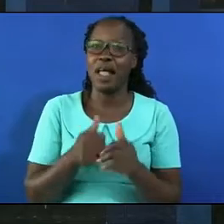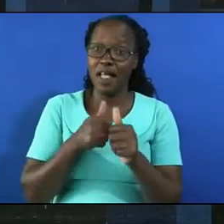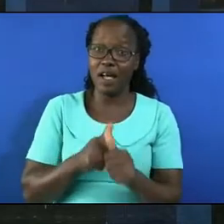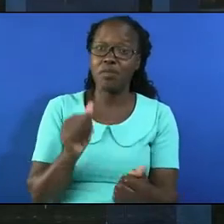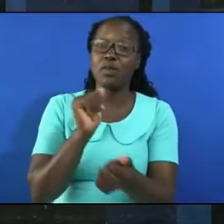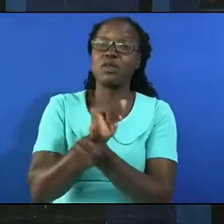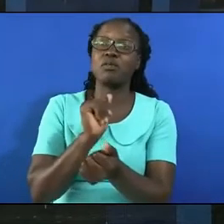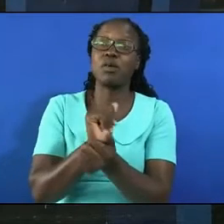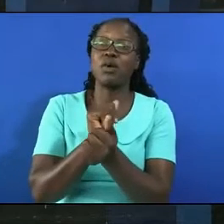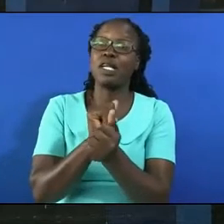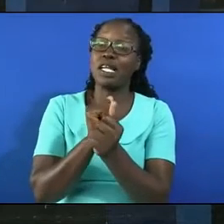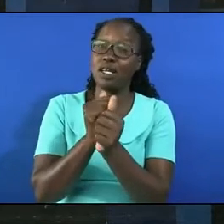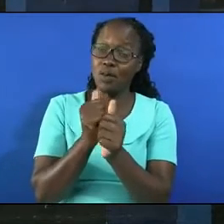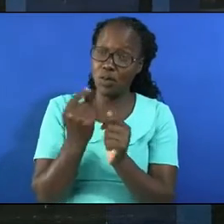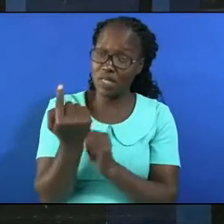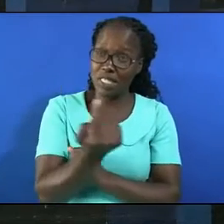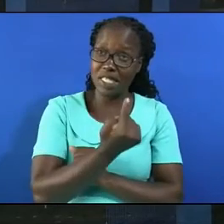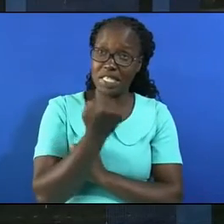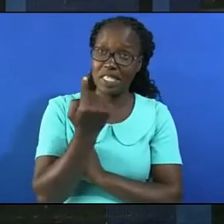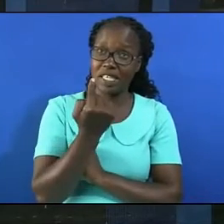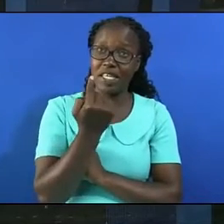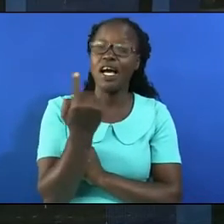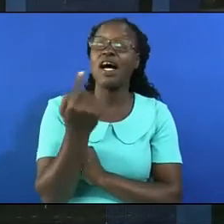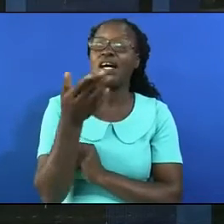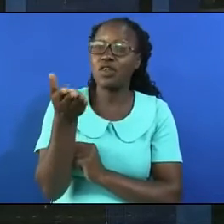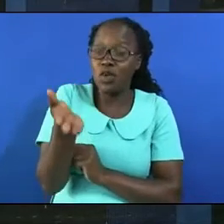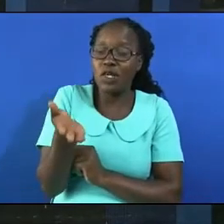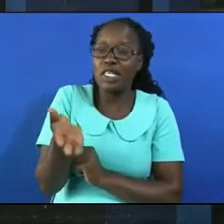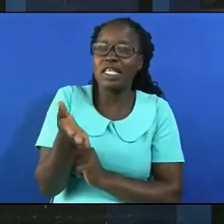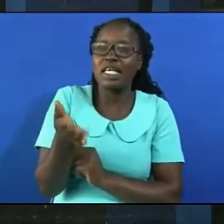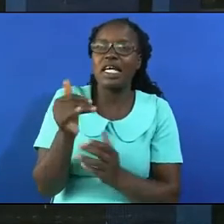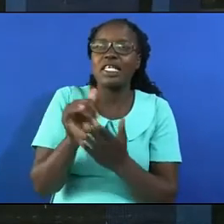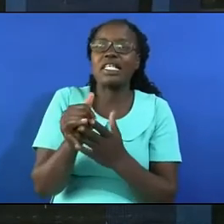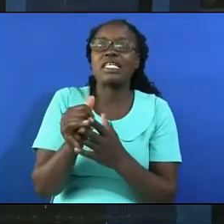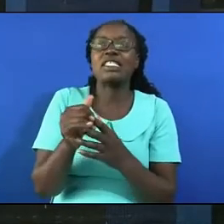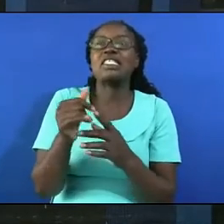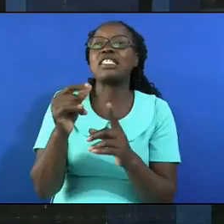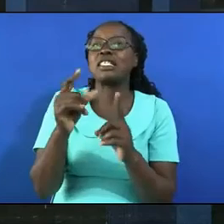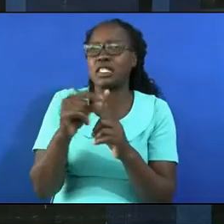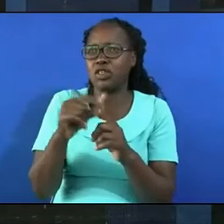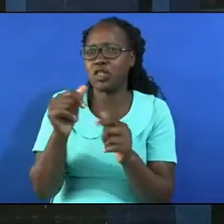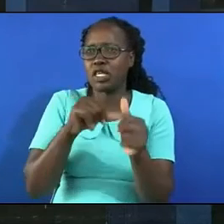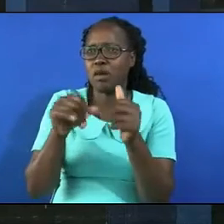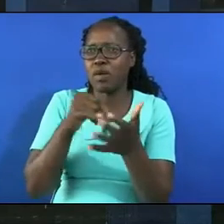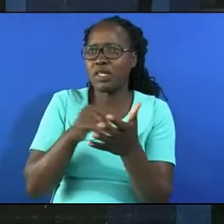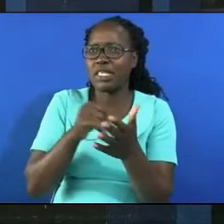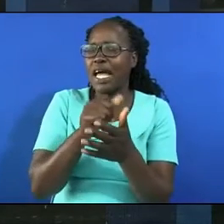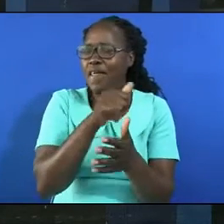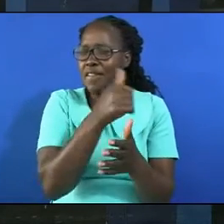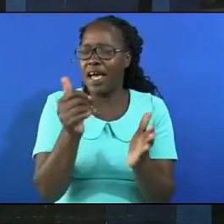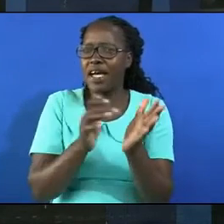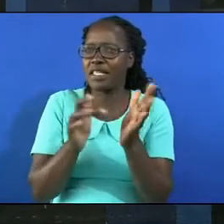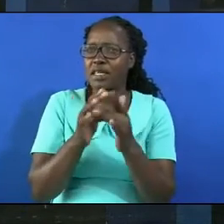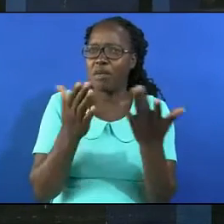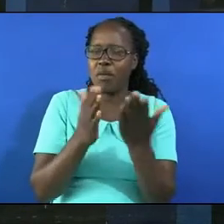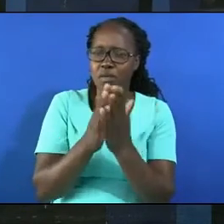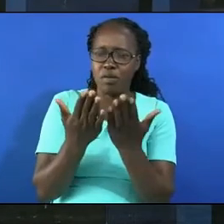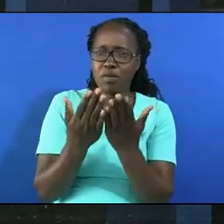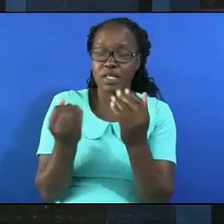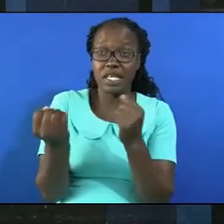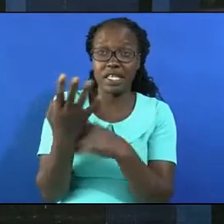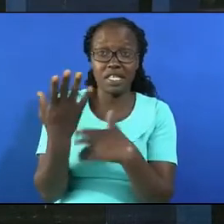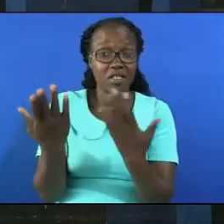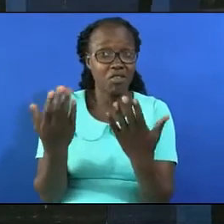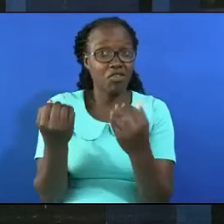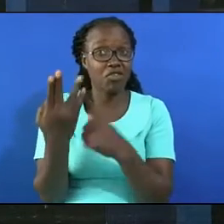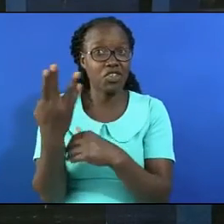Apostle Paul was single, and it is only here that he makes reference. The rest of the Bible books he wrote, 13,